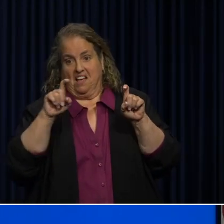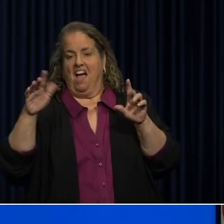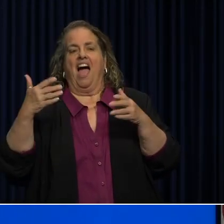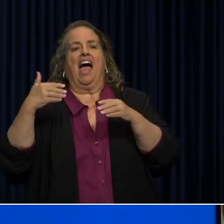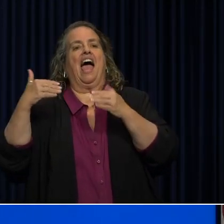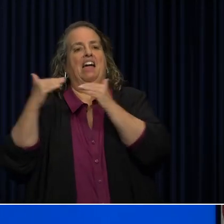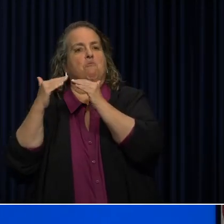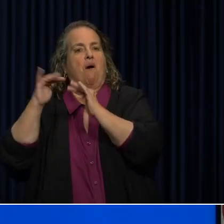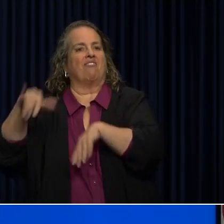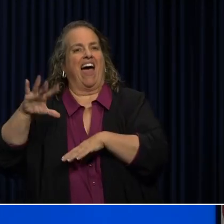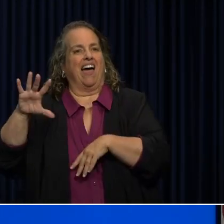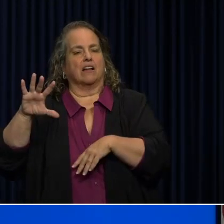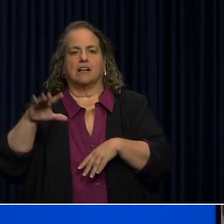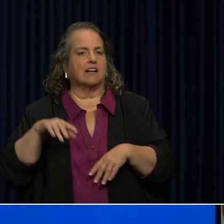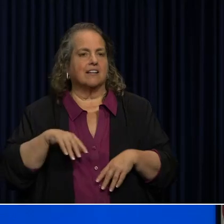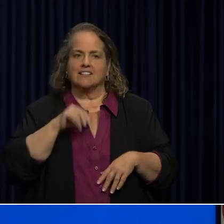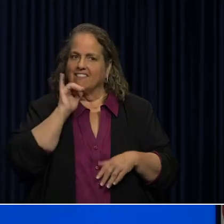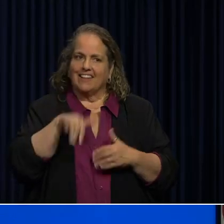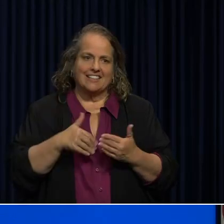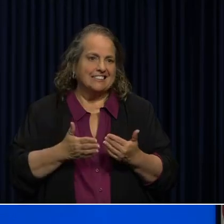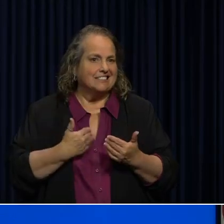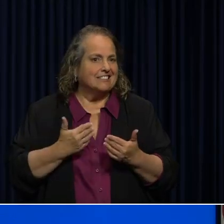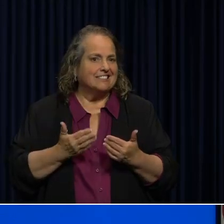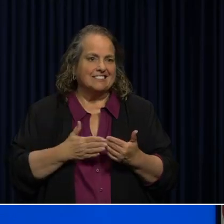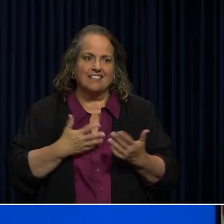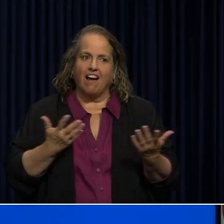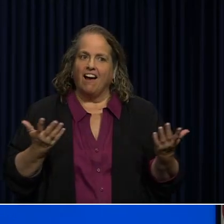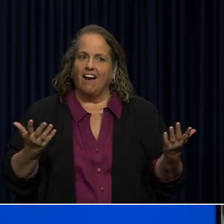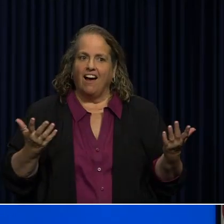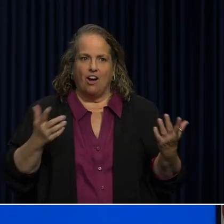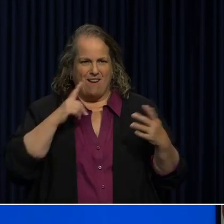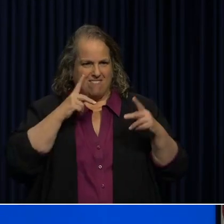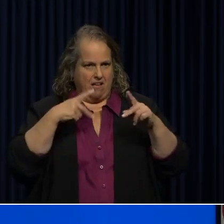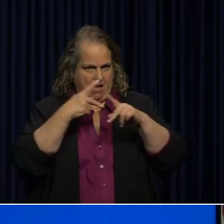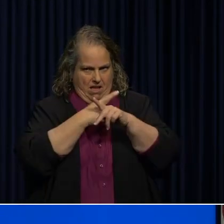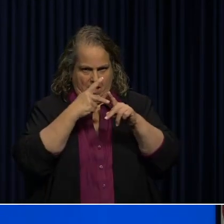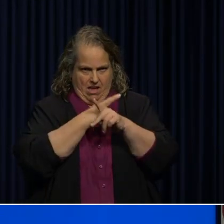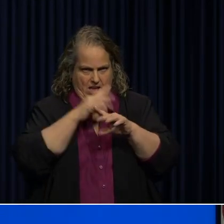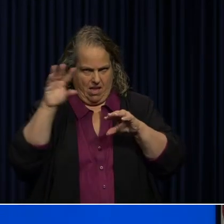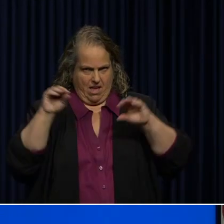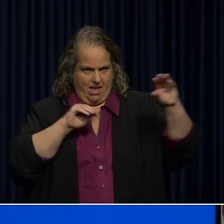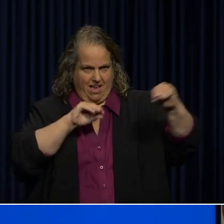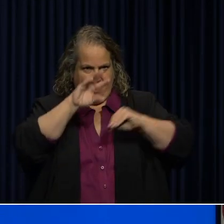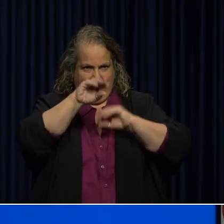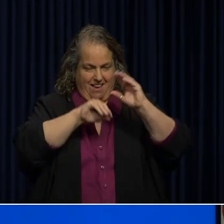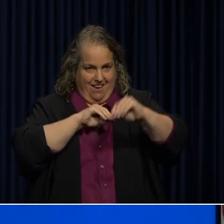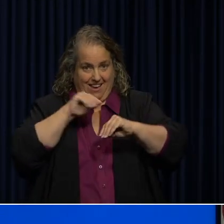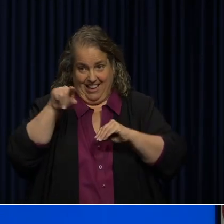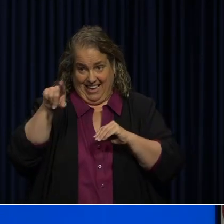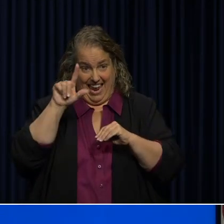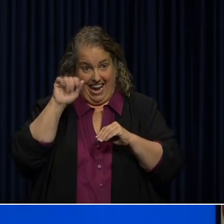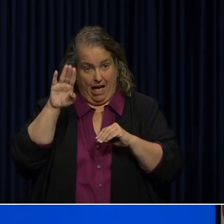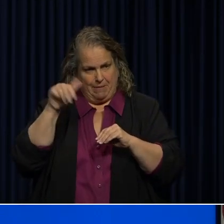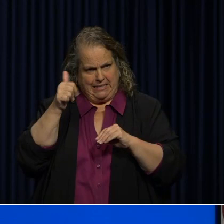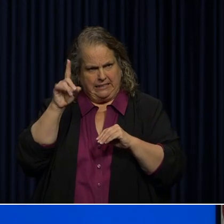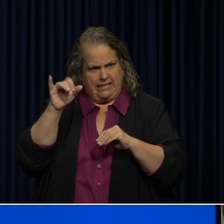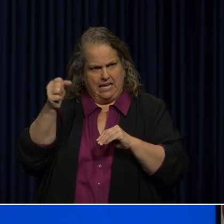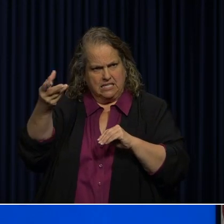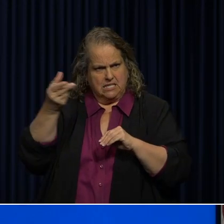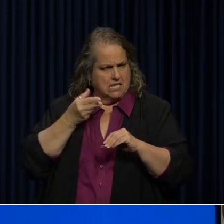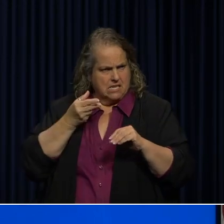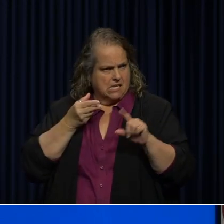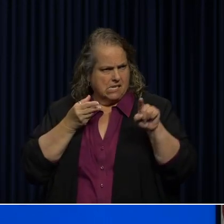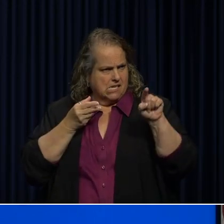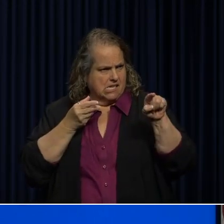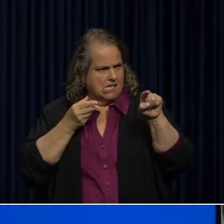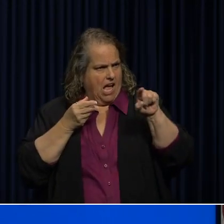it's more complicated than that because of the timing of when you get it in. If you have a LabCorp that's taken 10 days and you have